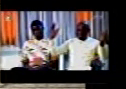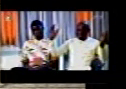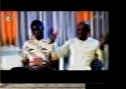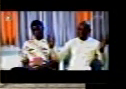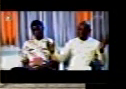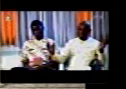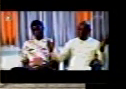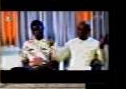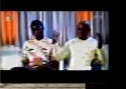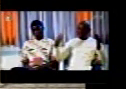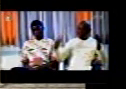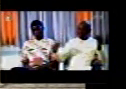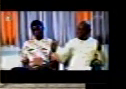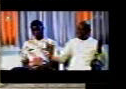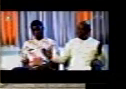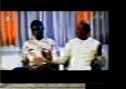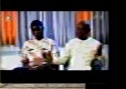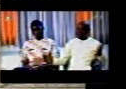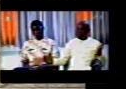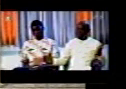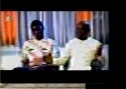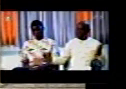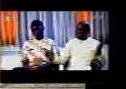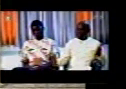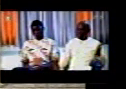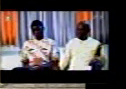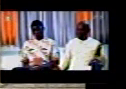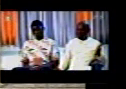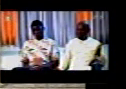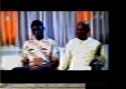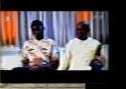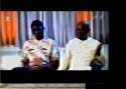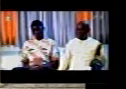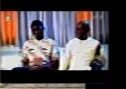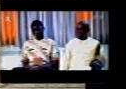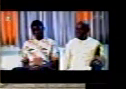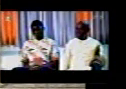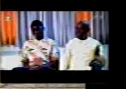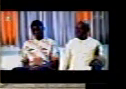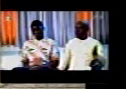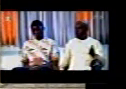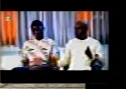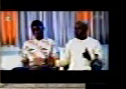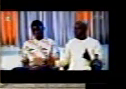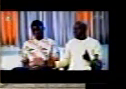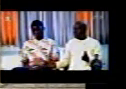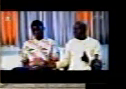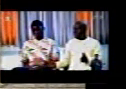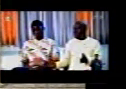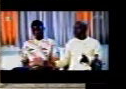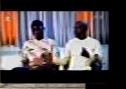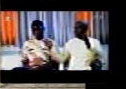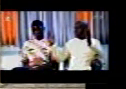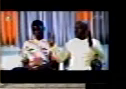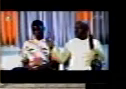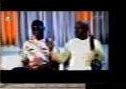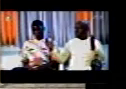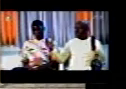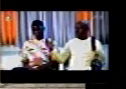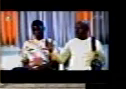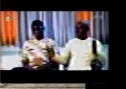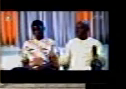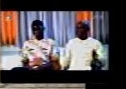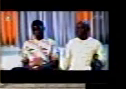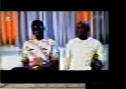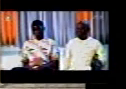thee, the Lord over thy brethren, and let thy mother's son bow down to thee. Curse be everyone